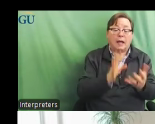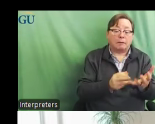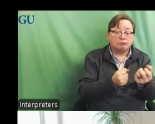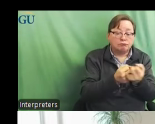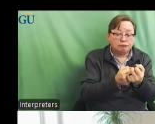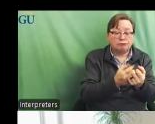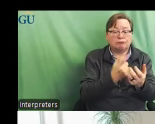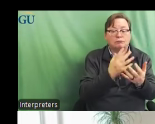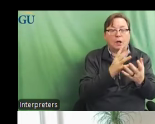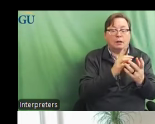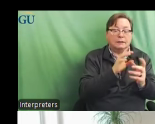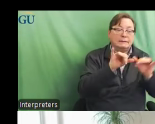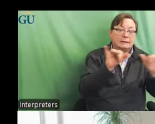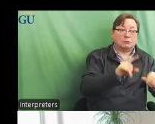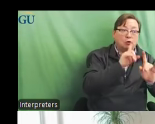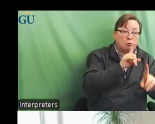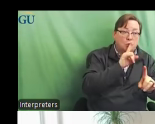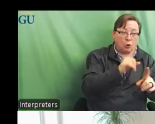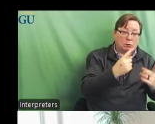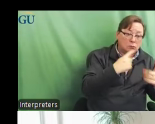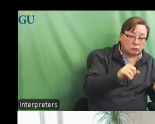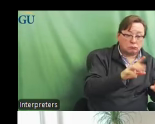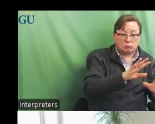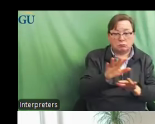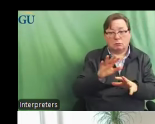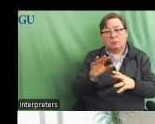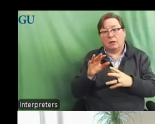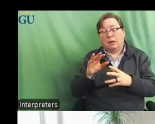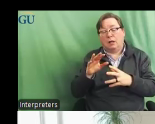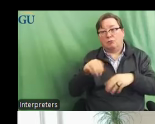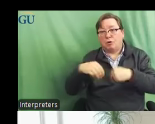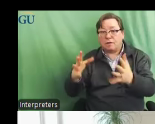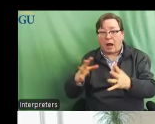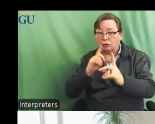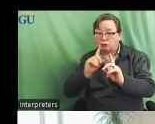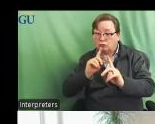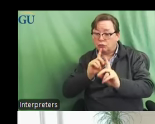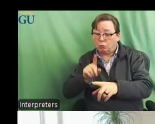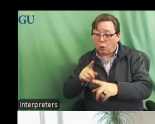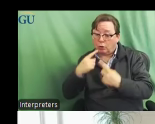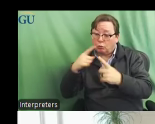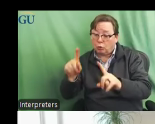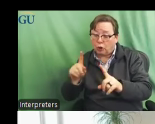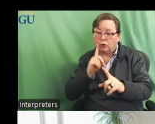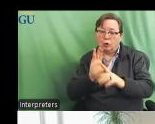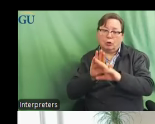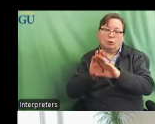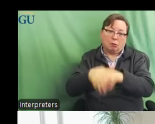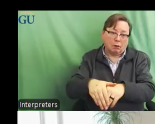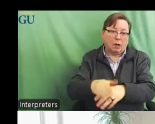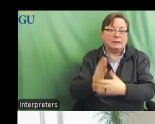by systems or by communities or by providers that may address some of those barriers? And